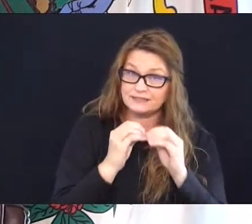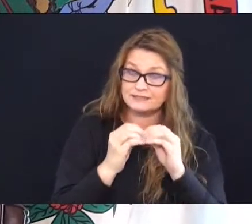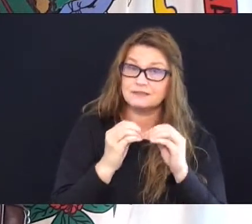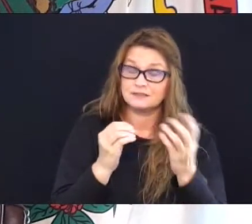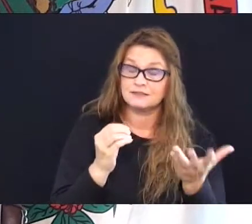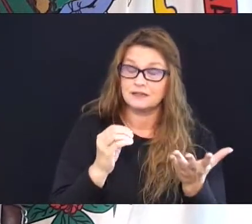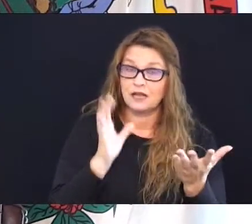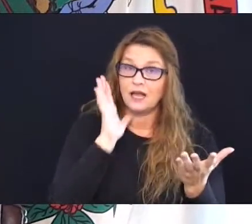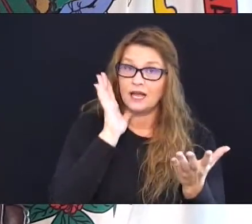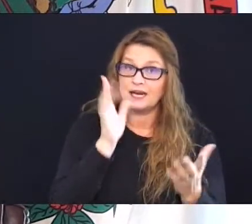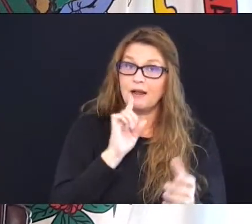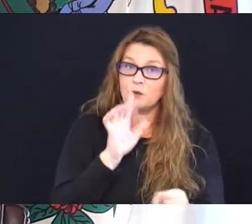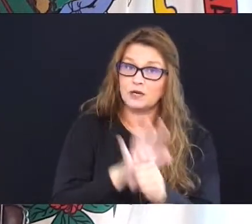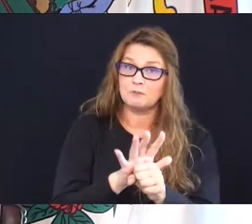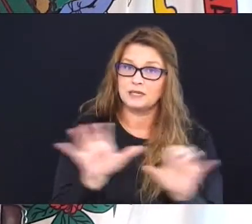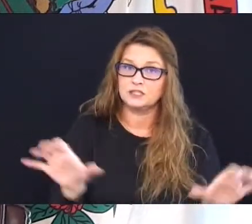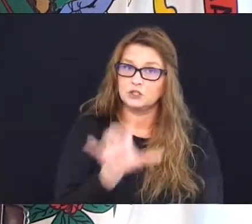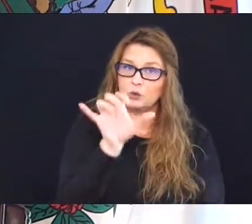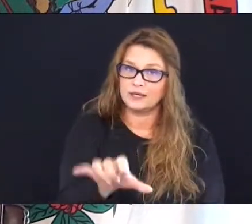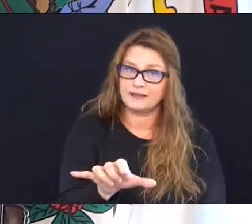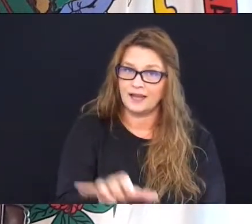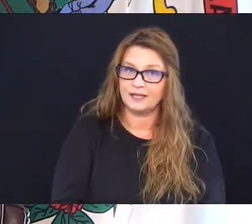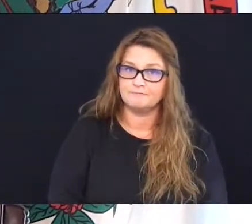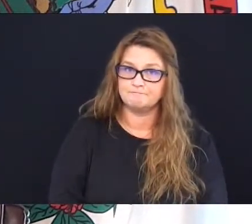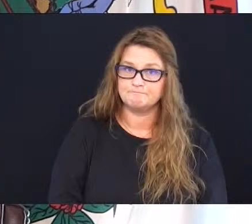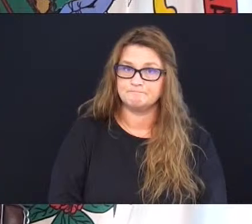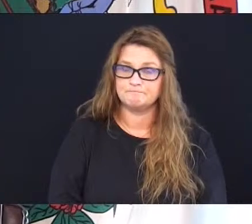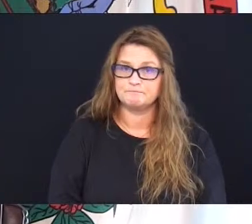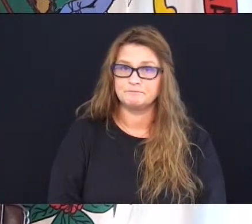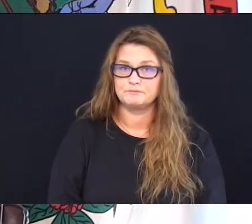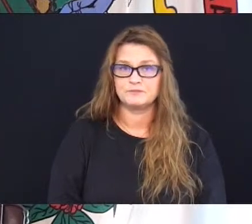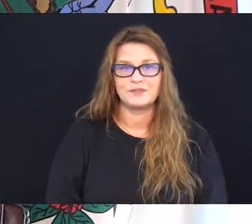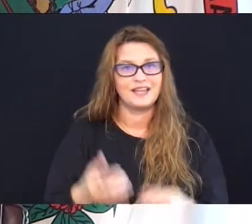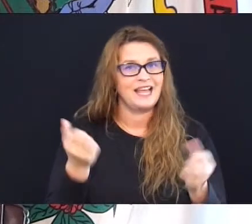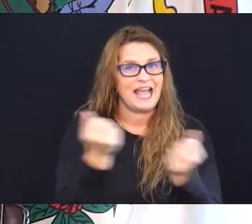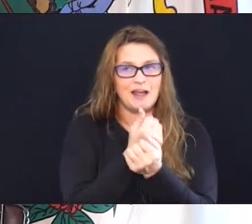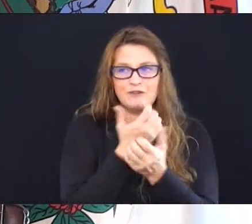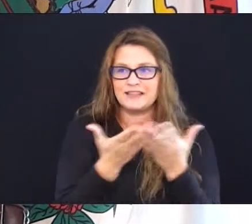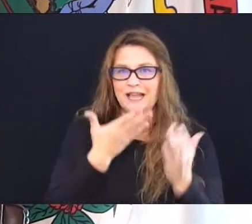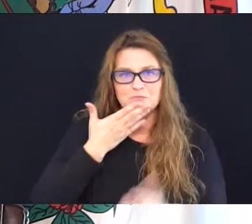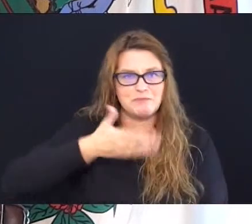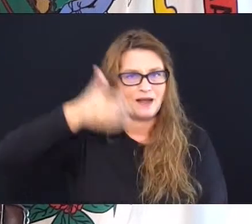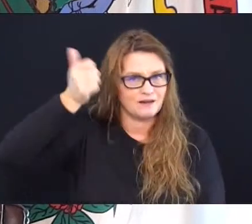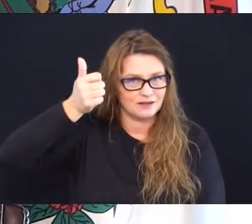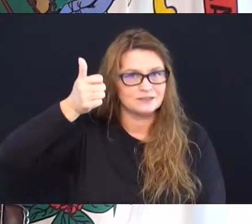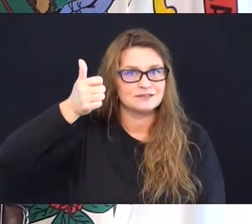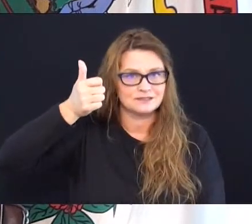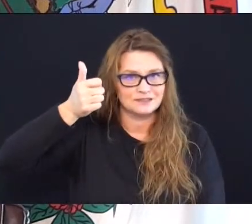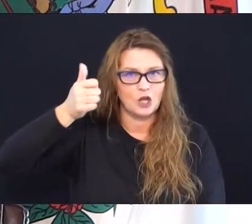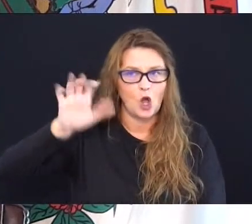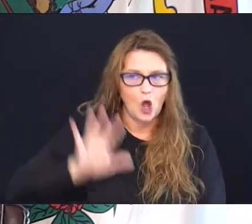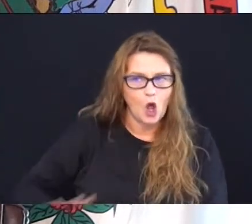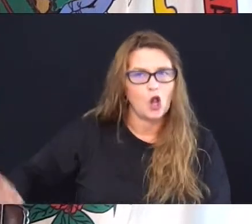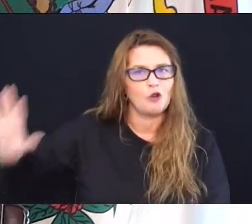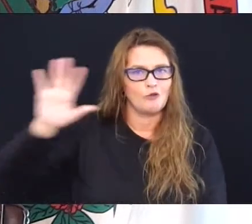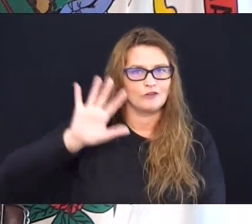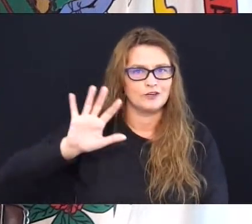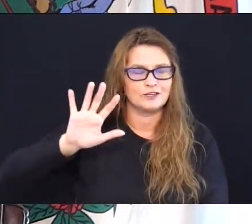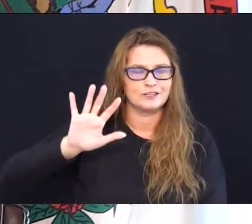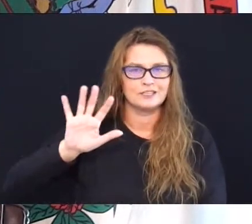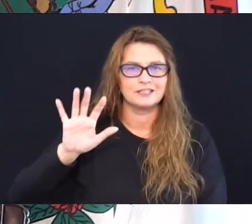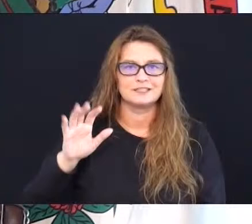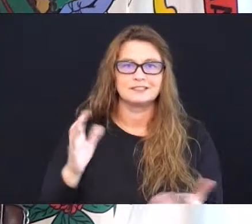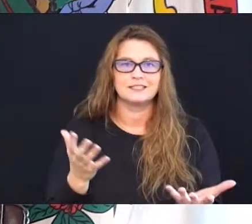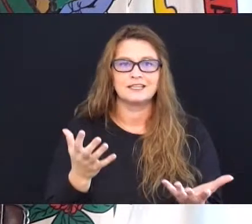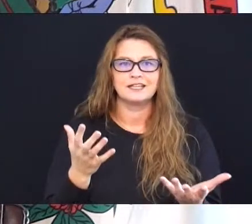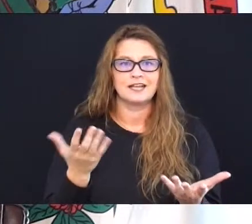word wholeheartedly, I'll commit to do exactly just that. Trying to make it better. Trying to make it better all across the board. So with